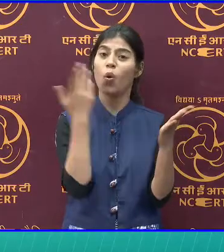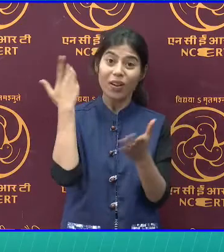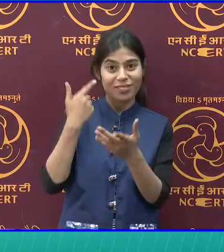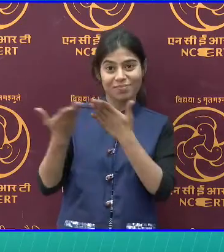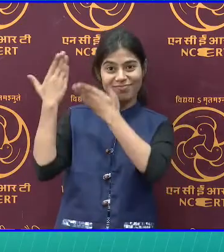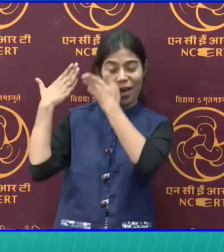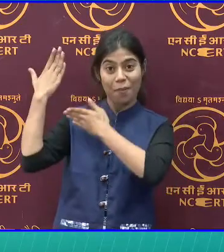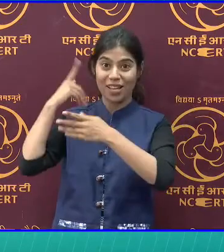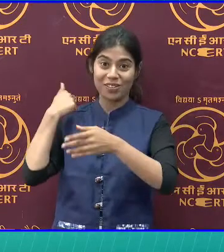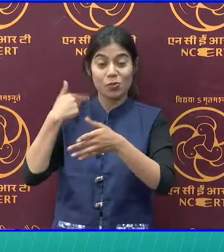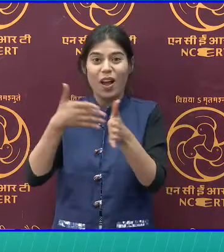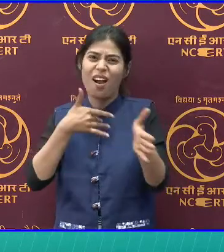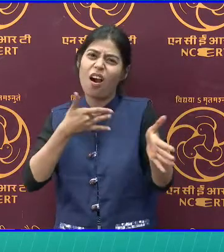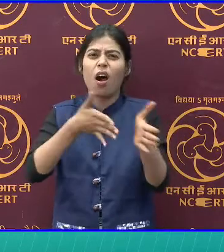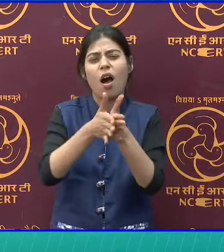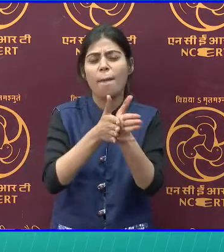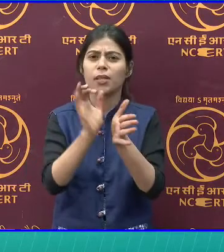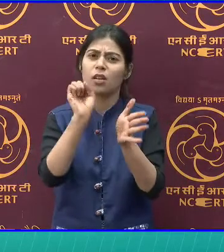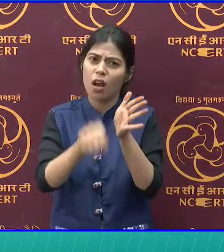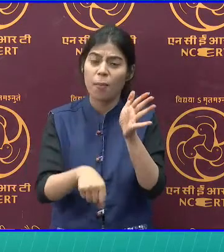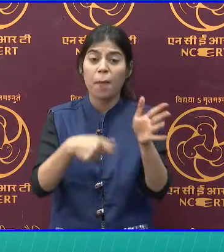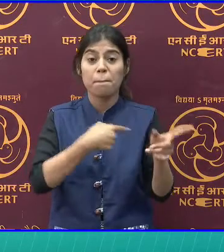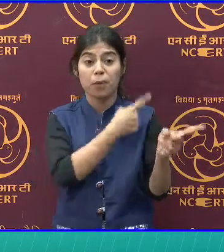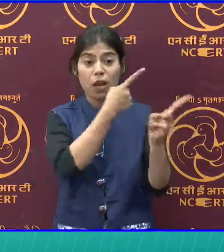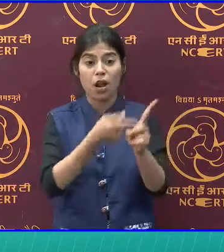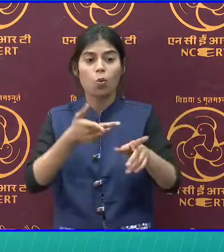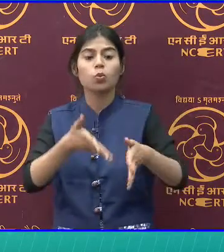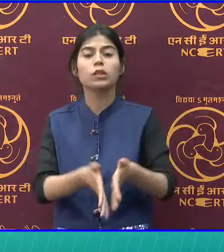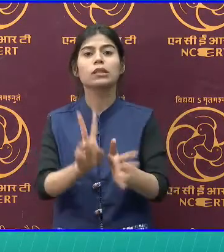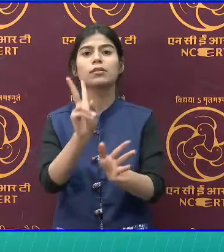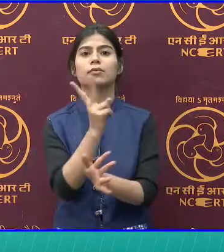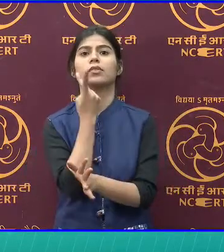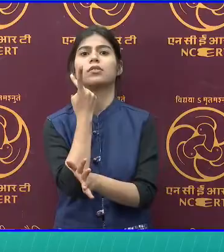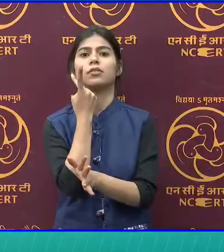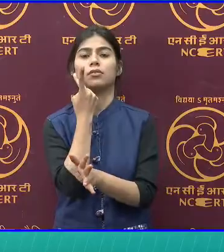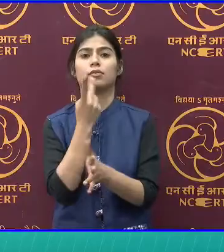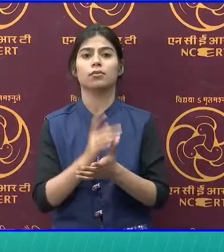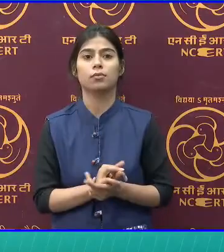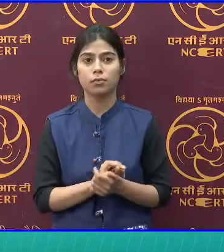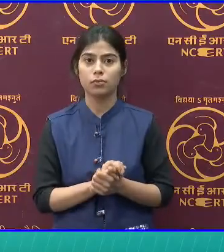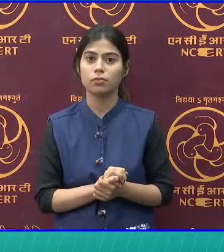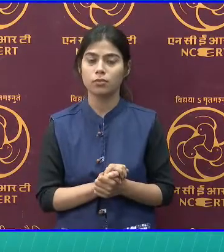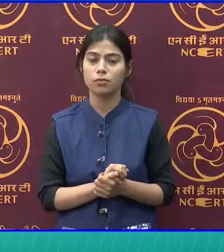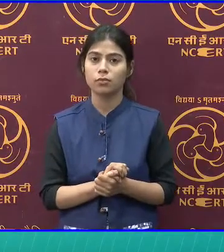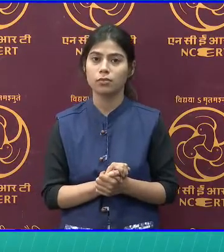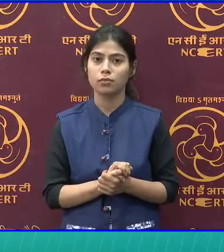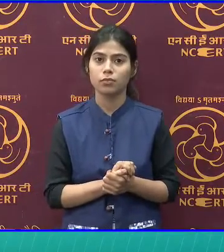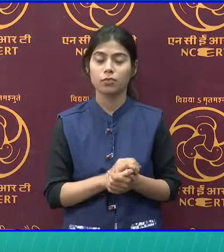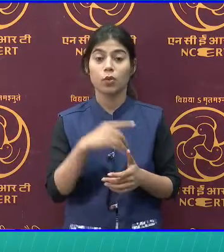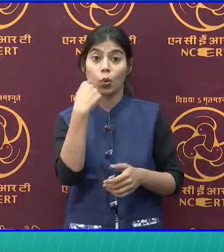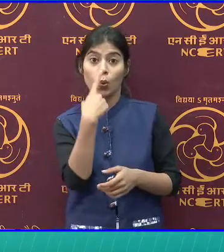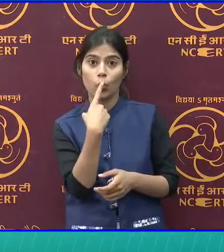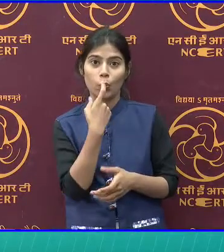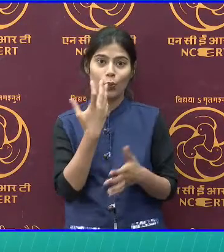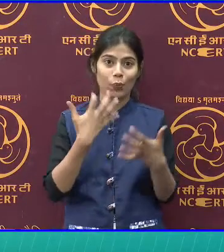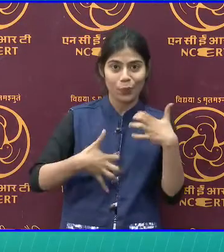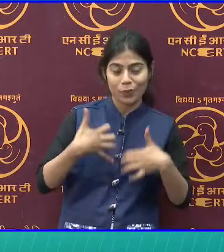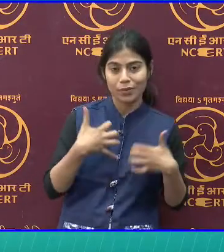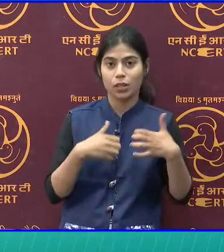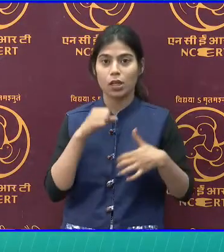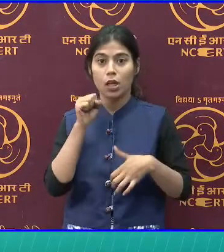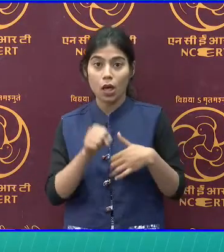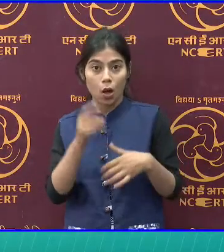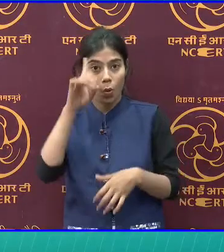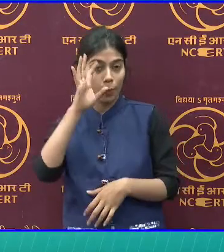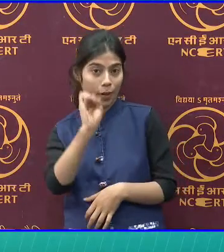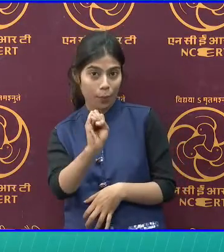So the recital is something the India's nature of and people who are able to recite, who are able to